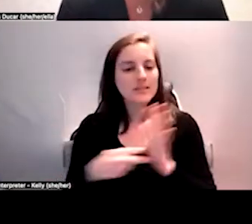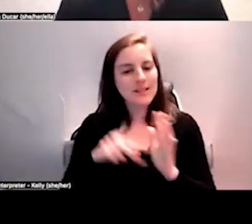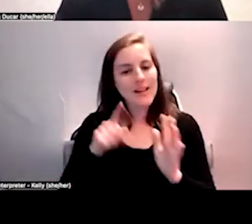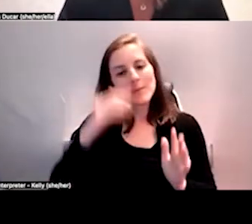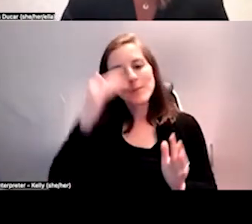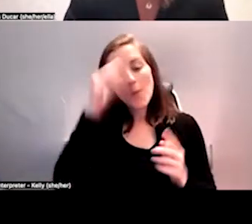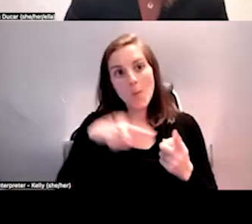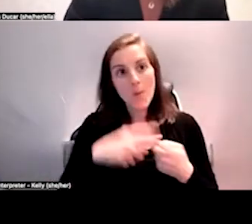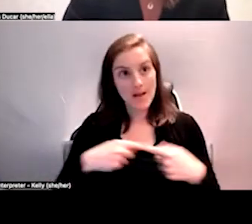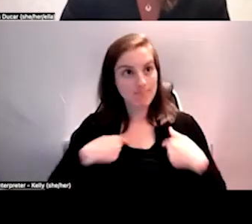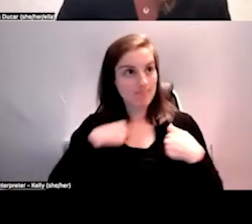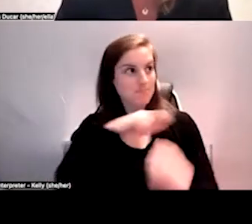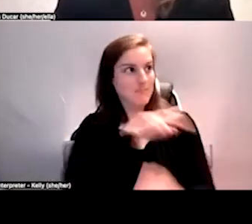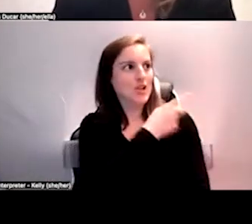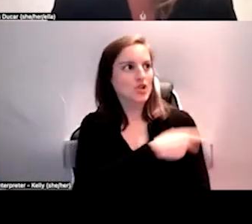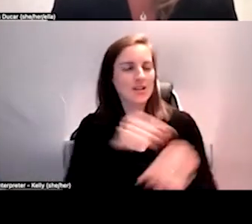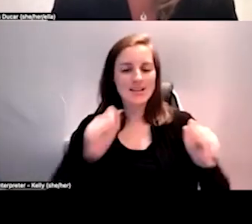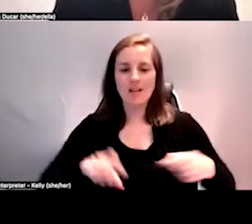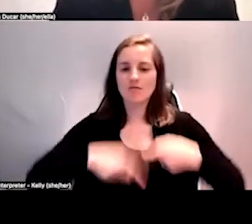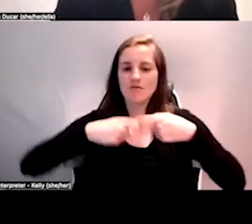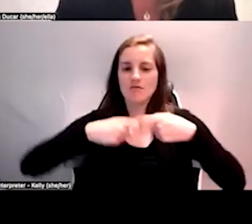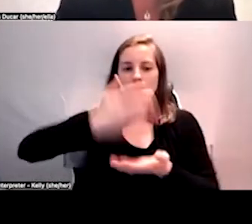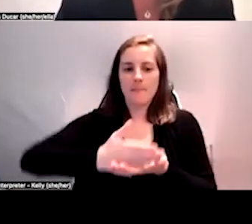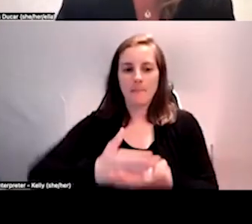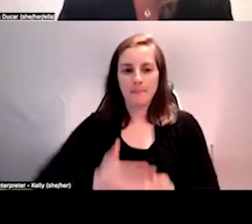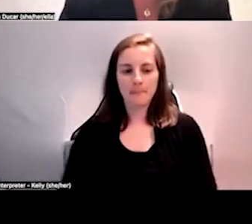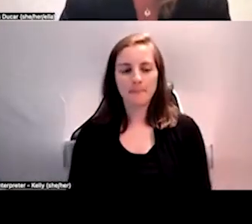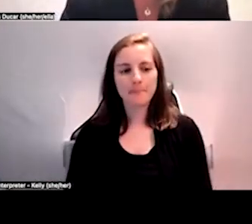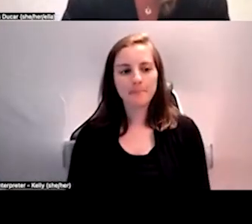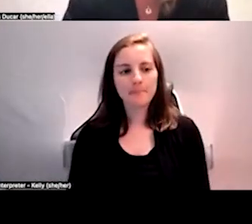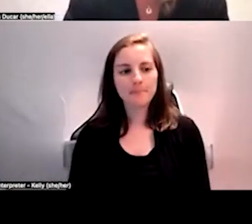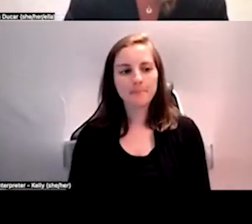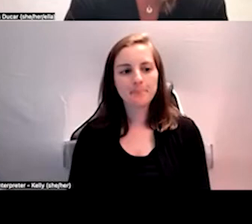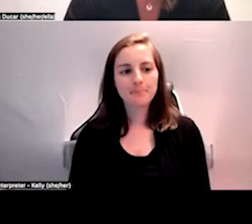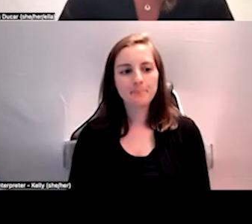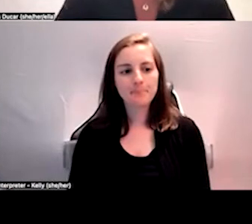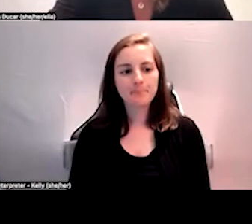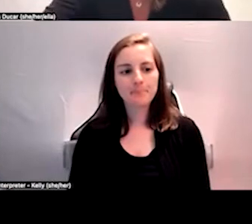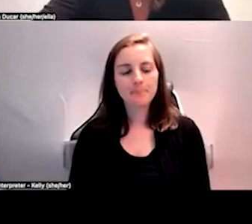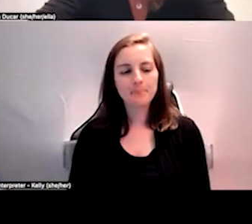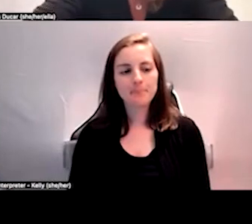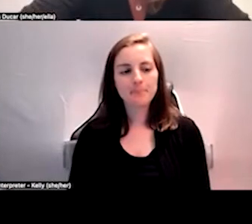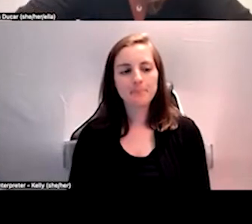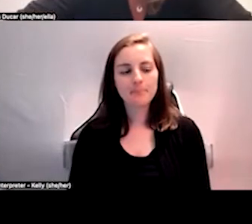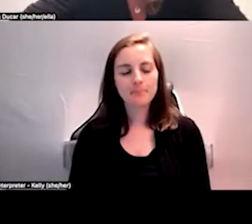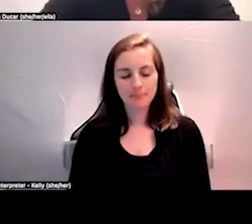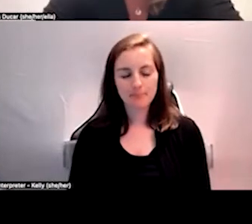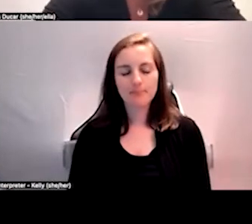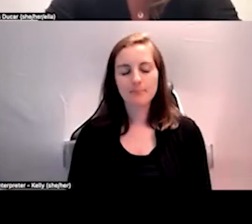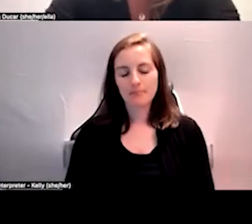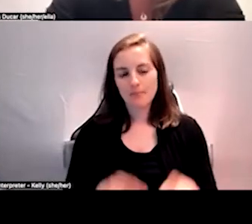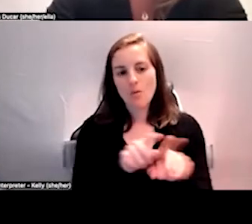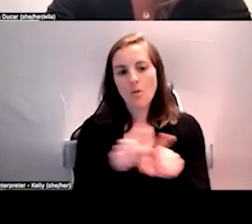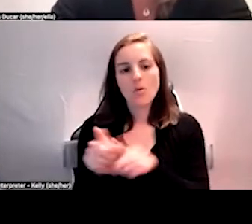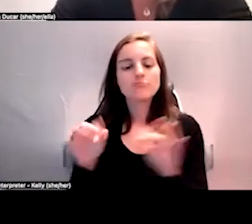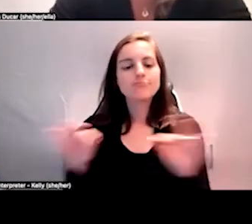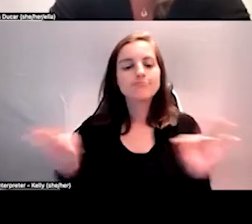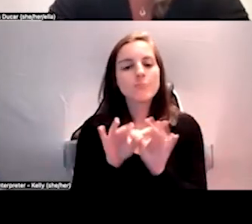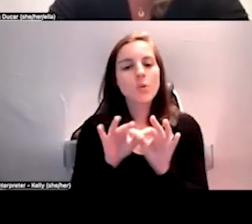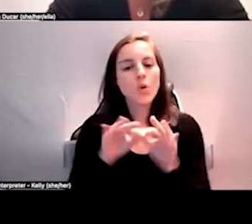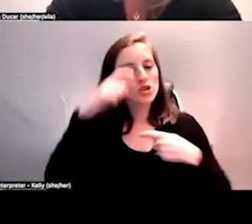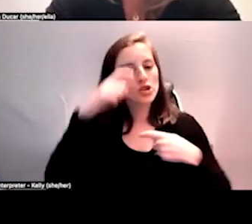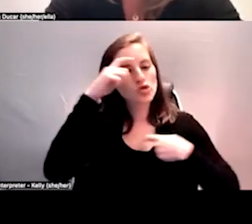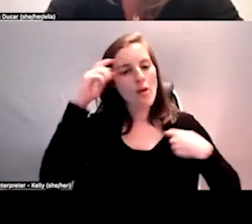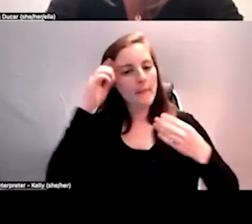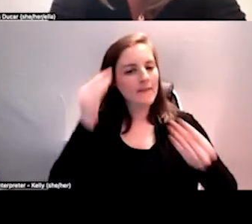It's also, a visit that is trauma informed too. And so what does that mean? At least in the healthcare